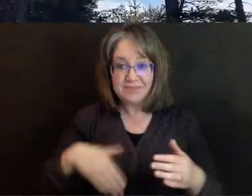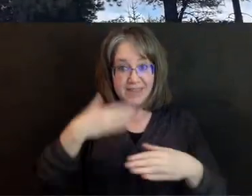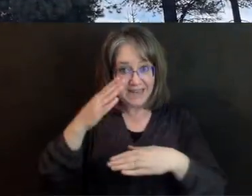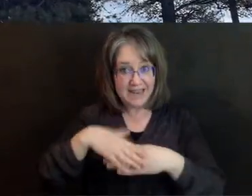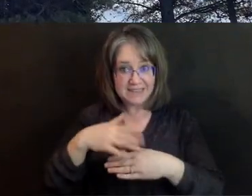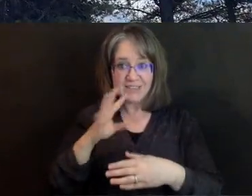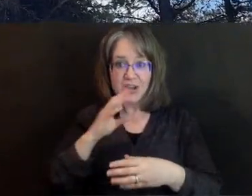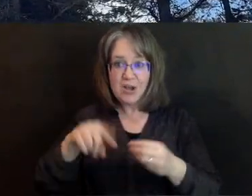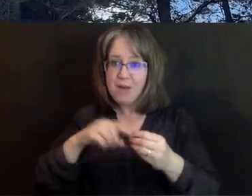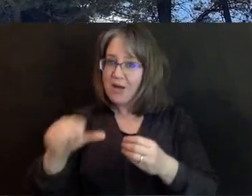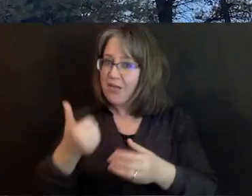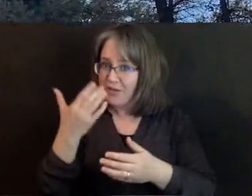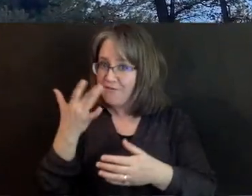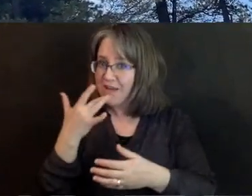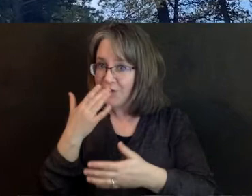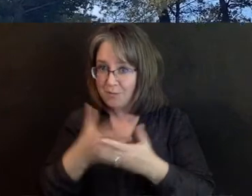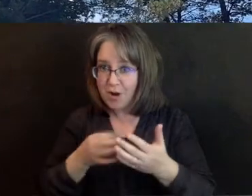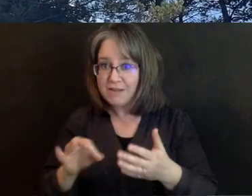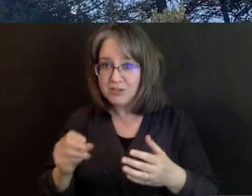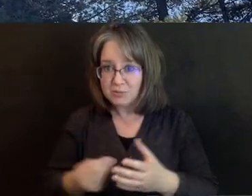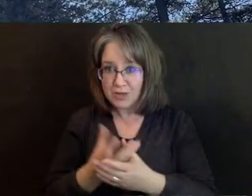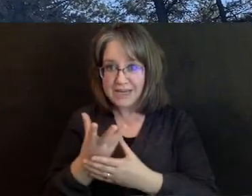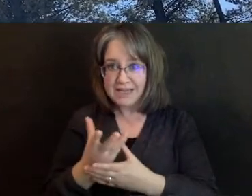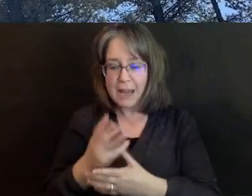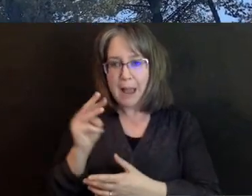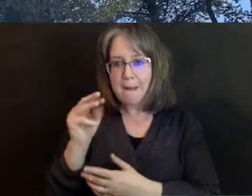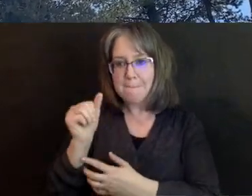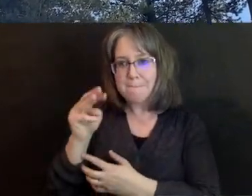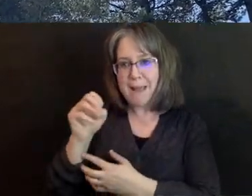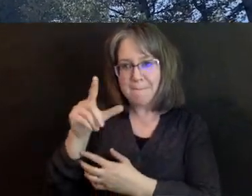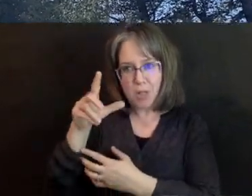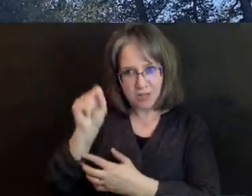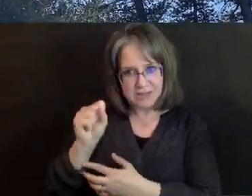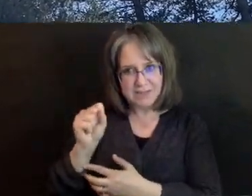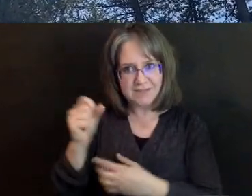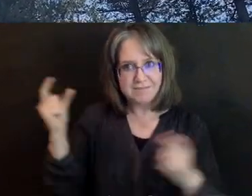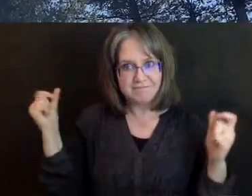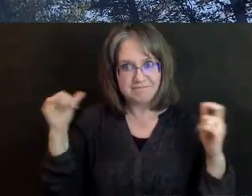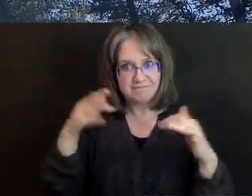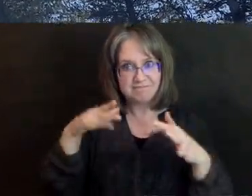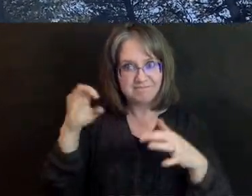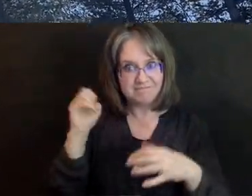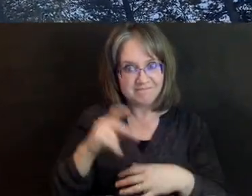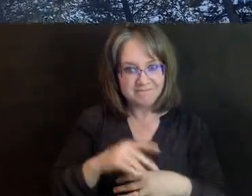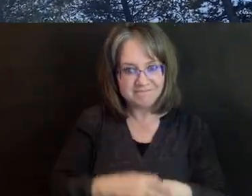Next, we'll talk about my other favorite part of spring, the return of the mammals.